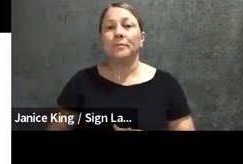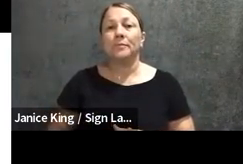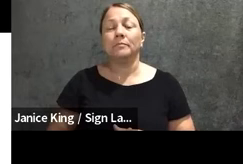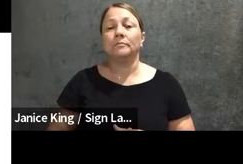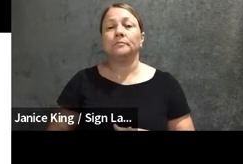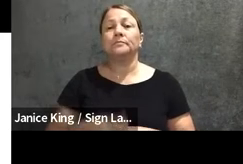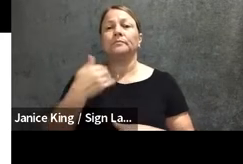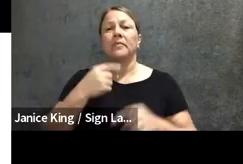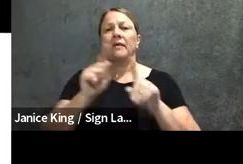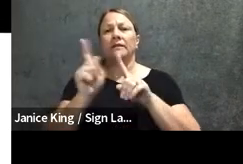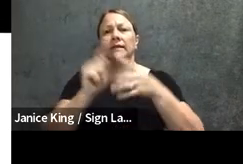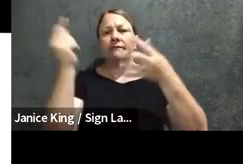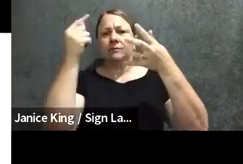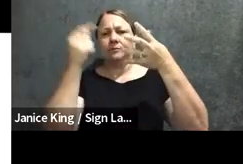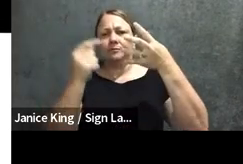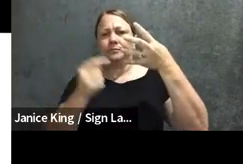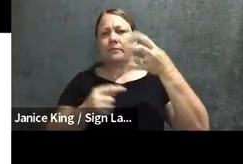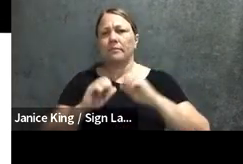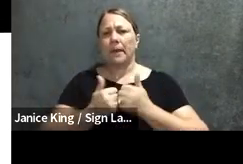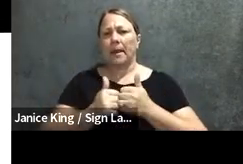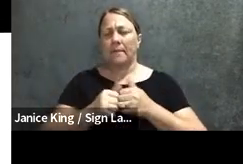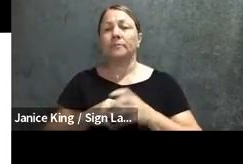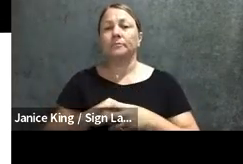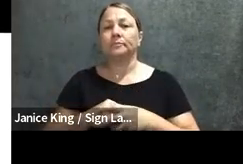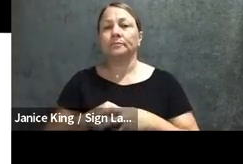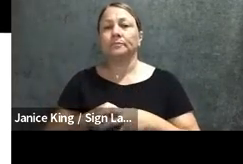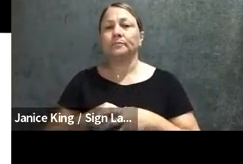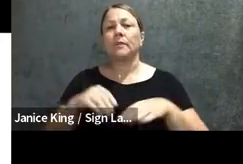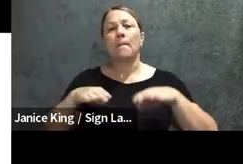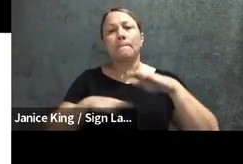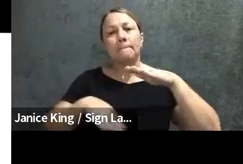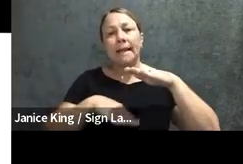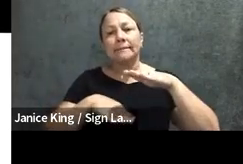Steps in the interactive process. Essentially, these are the